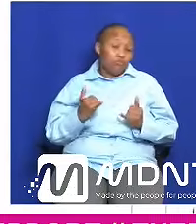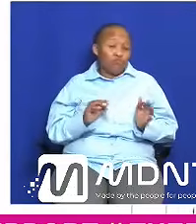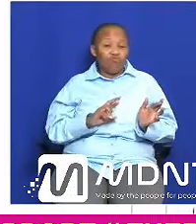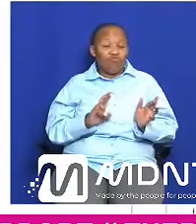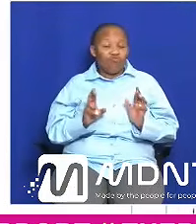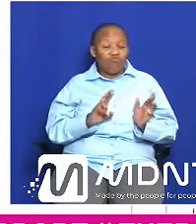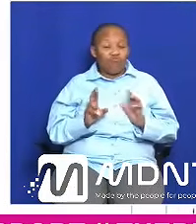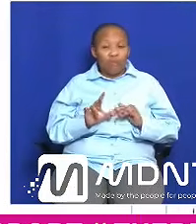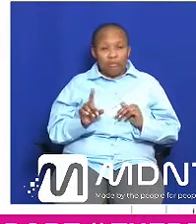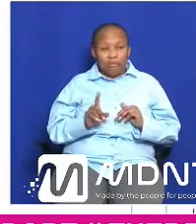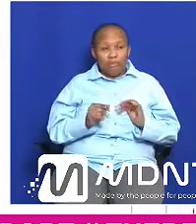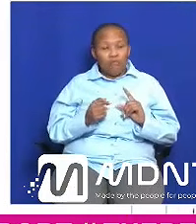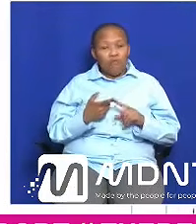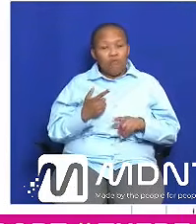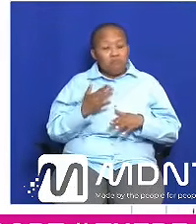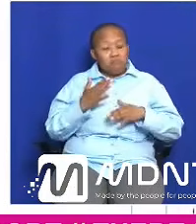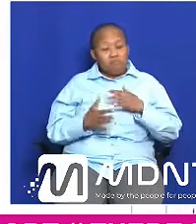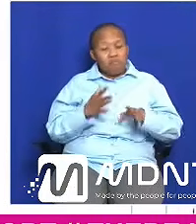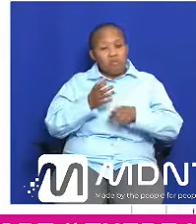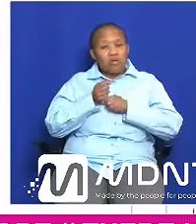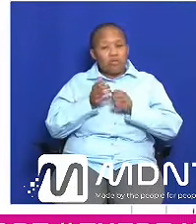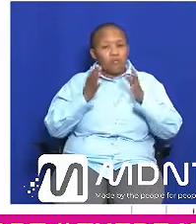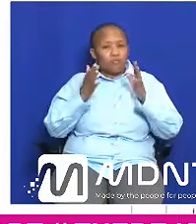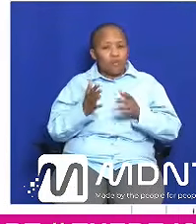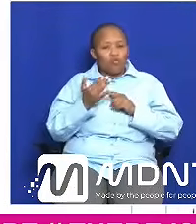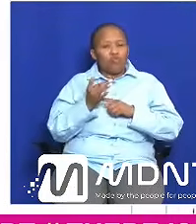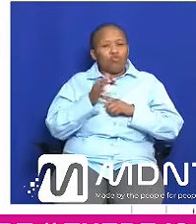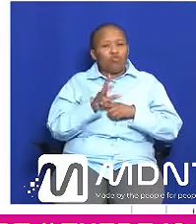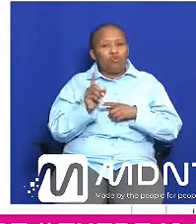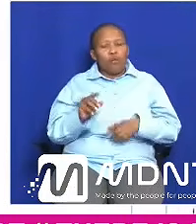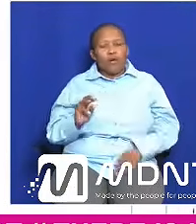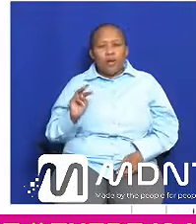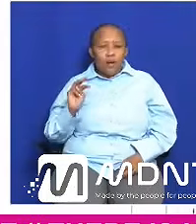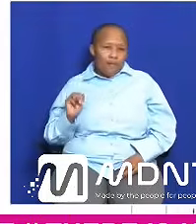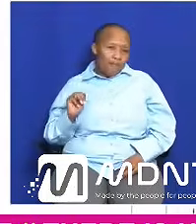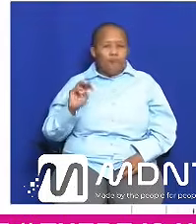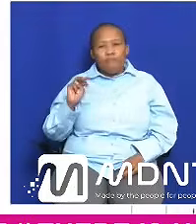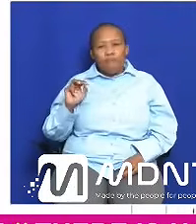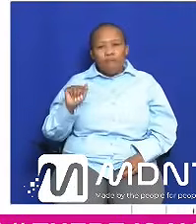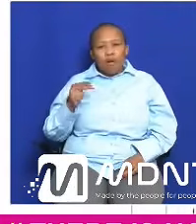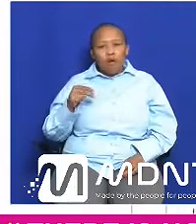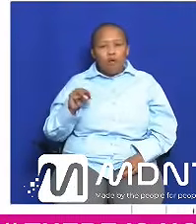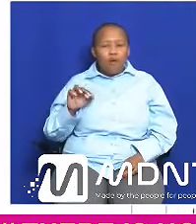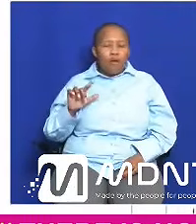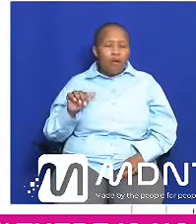the recipient, it would reflect M. Maumela. That, I say, doesn't suggest that it was